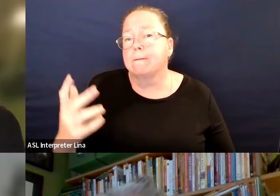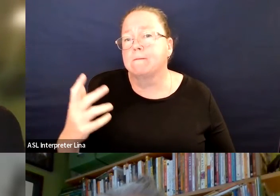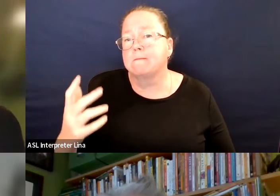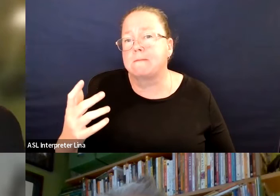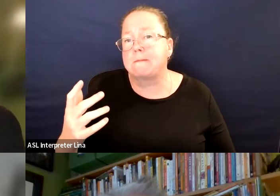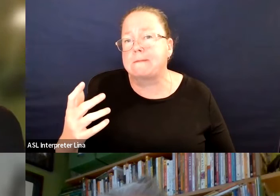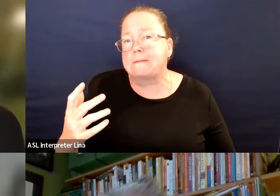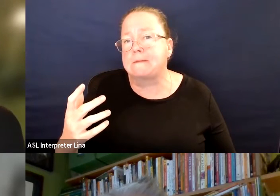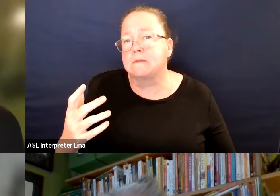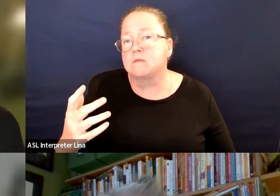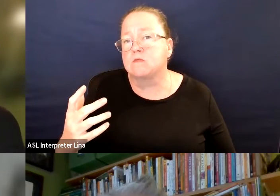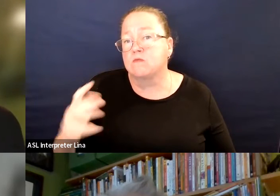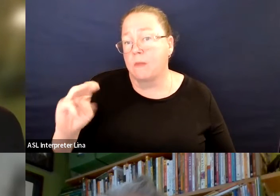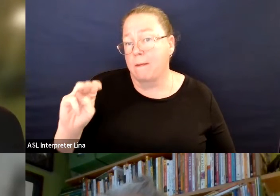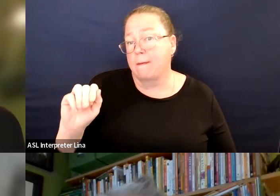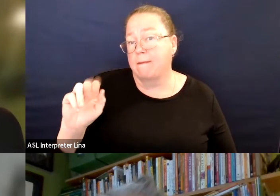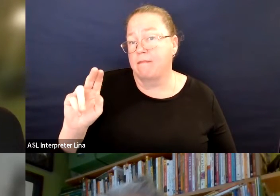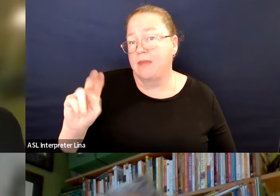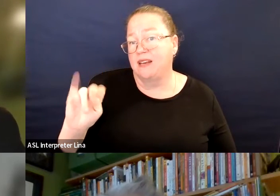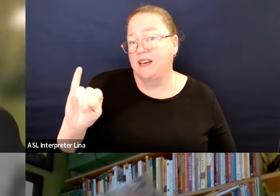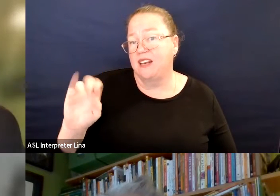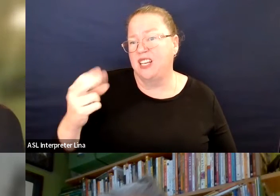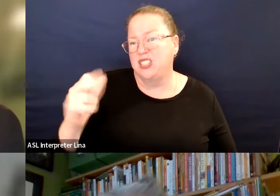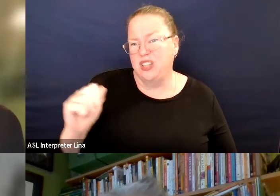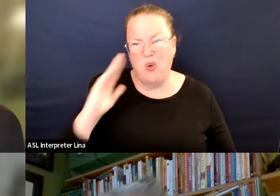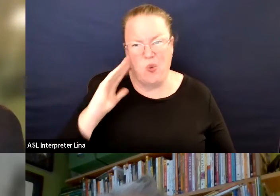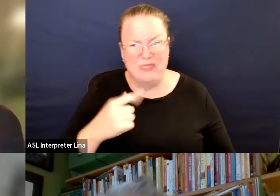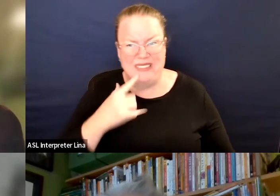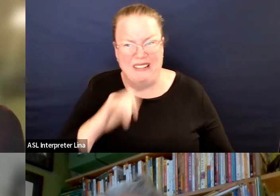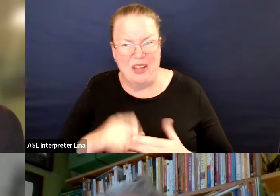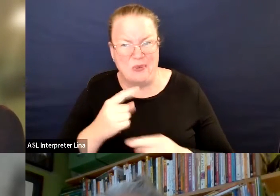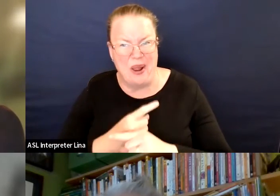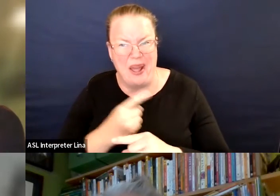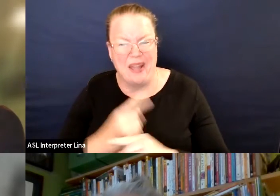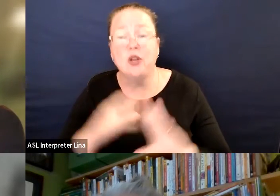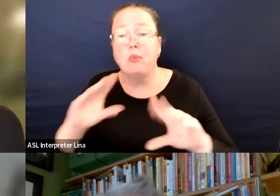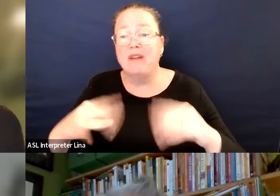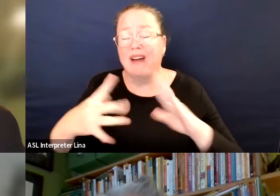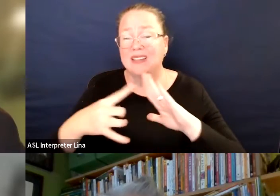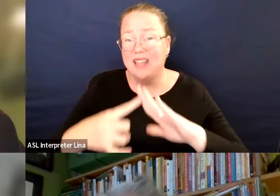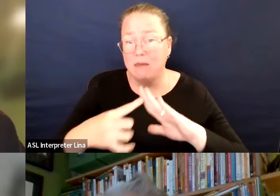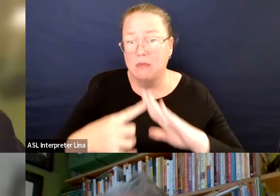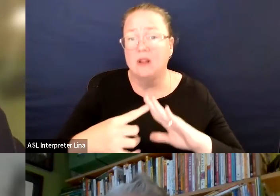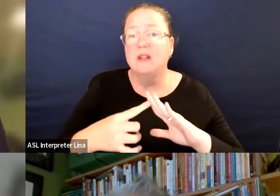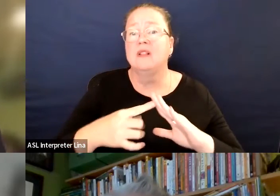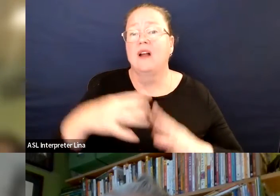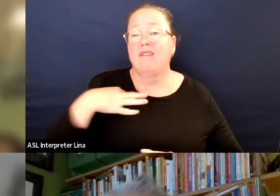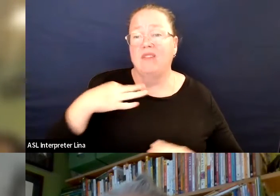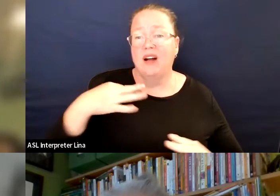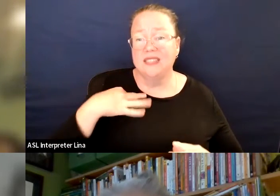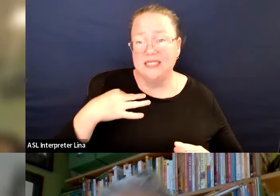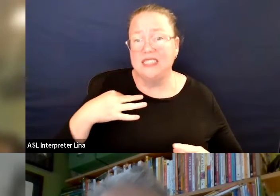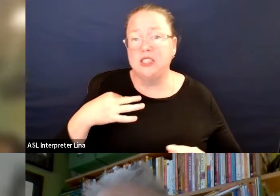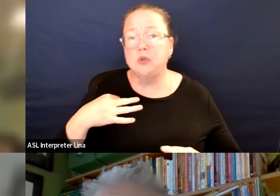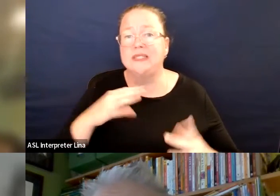have Manisha, I hope I said that okay, providing an example on connecting volunteers to